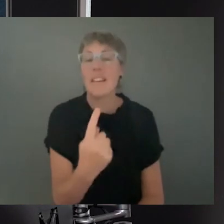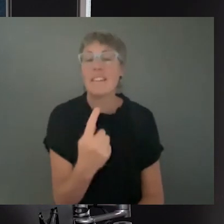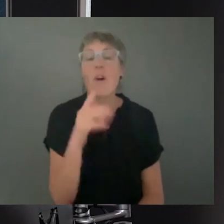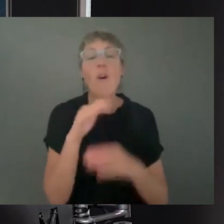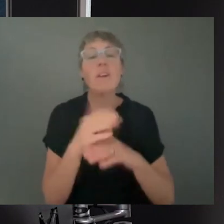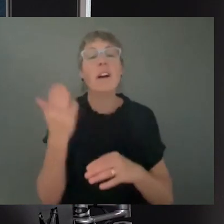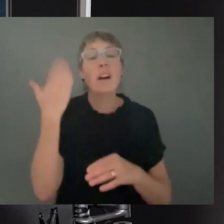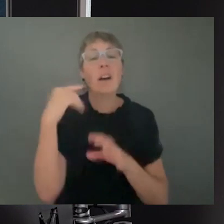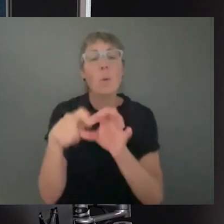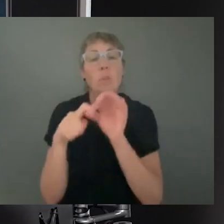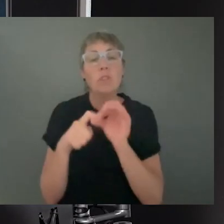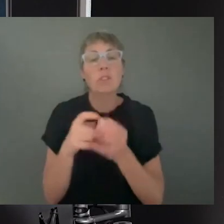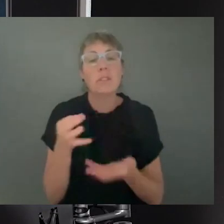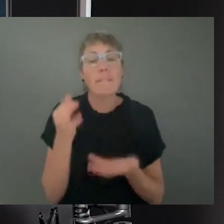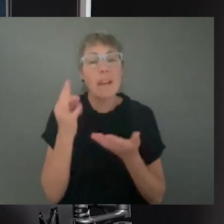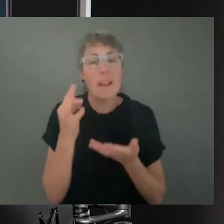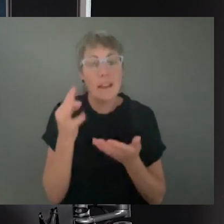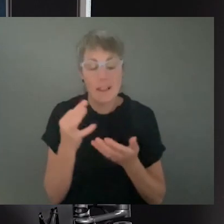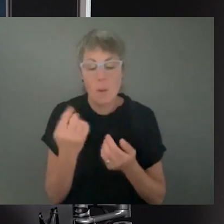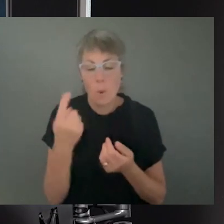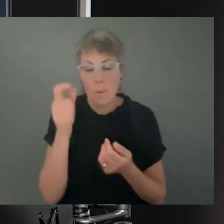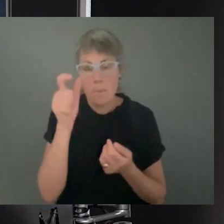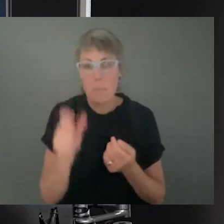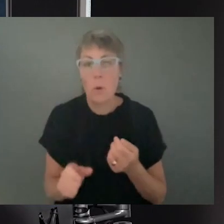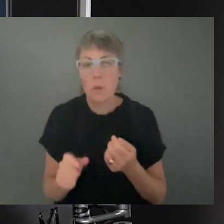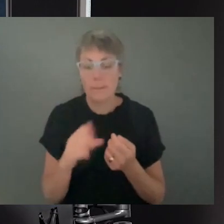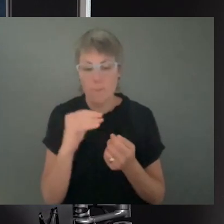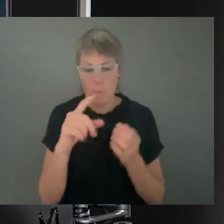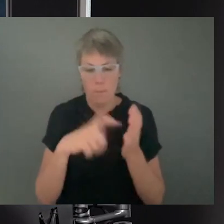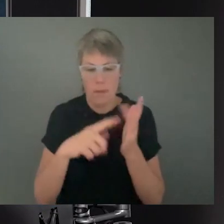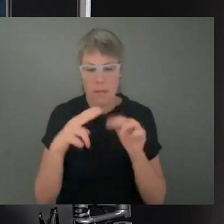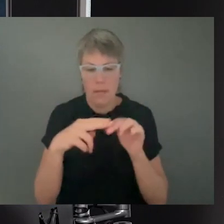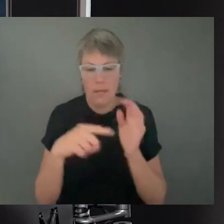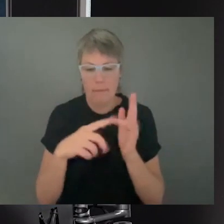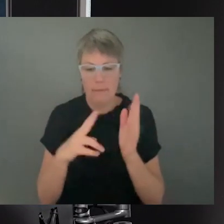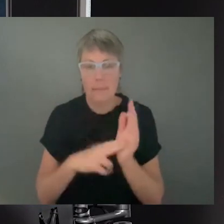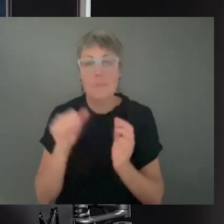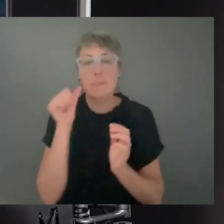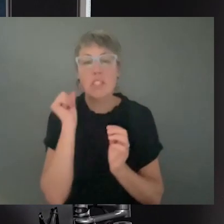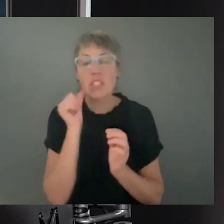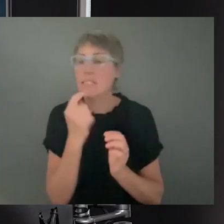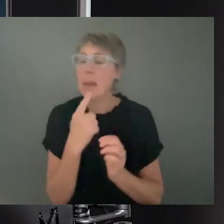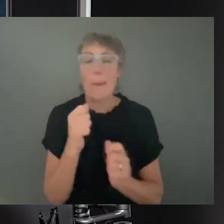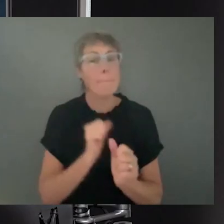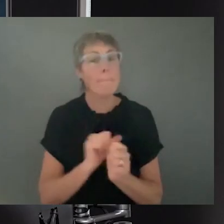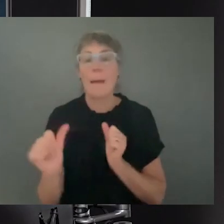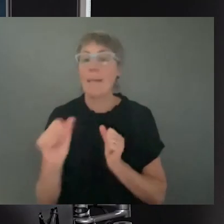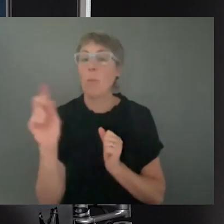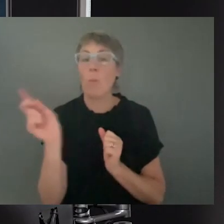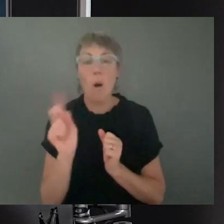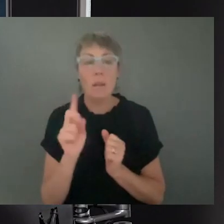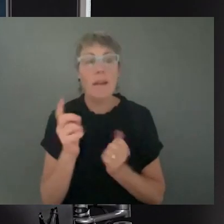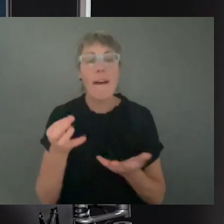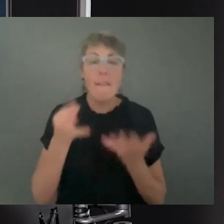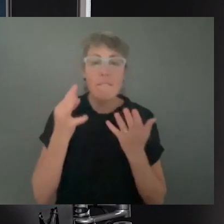Clifton Beach has sent through a text saying, turn the background music down. My mum has low hearing. I think cafes